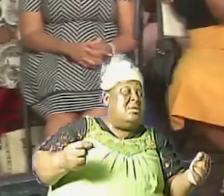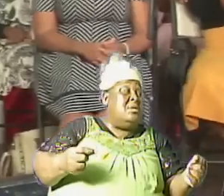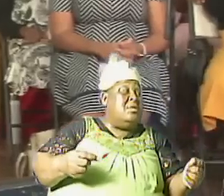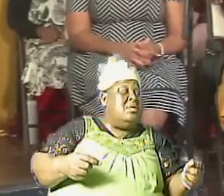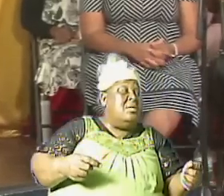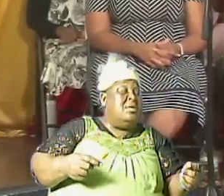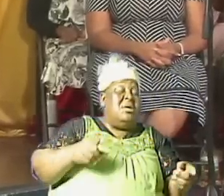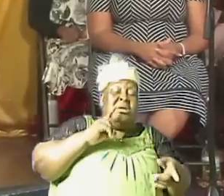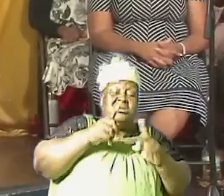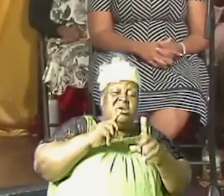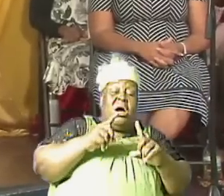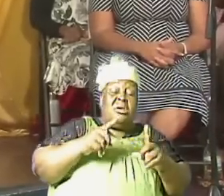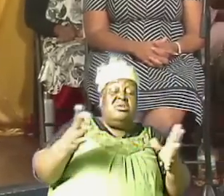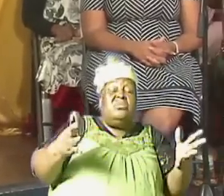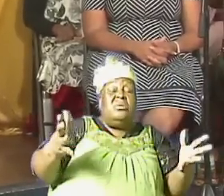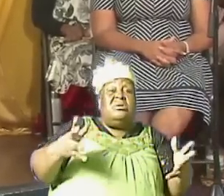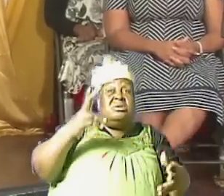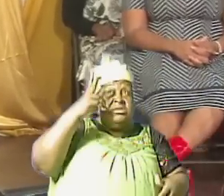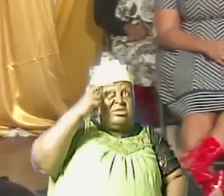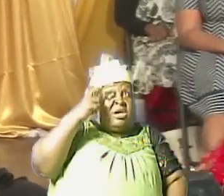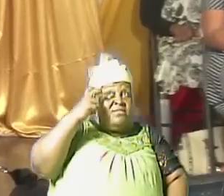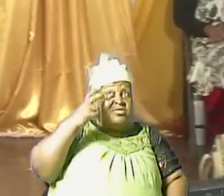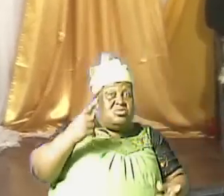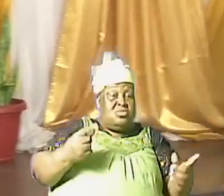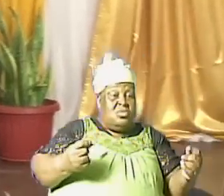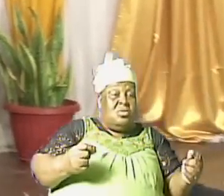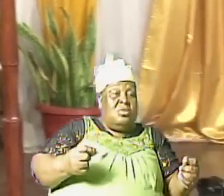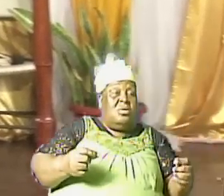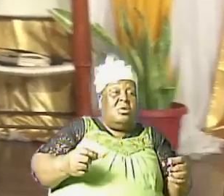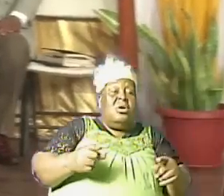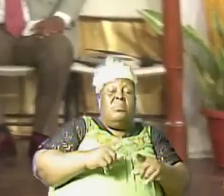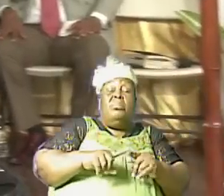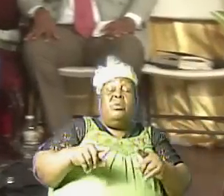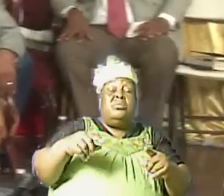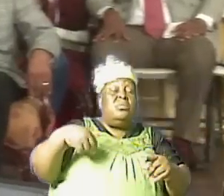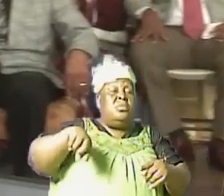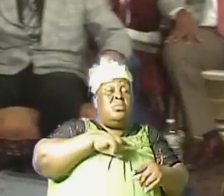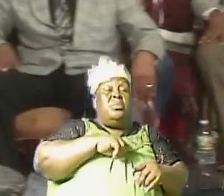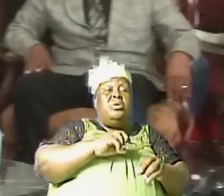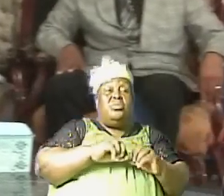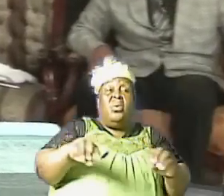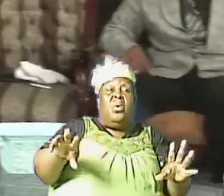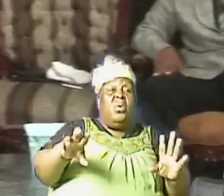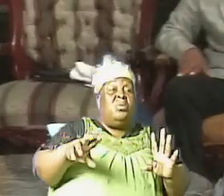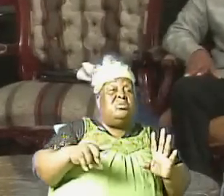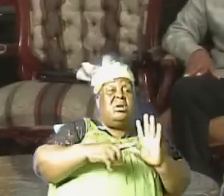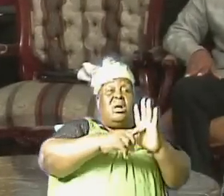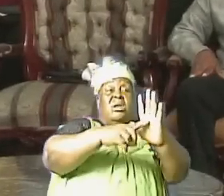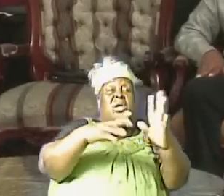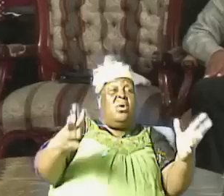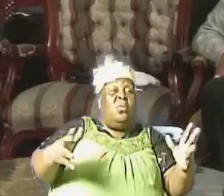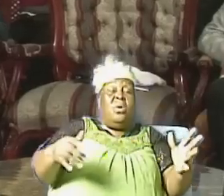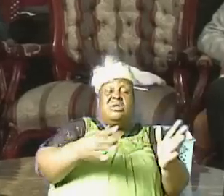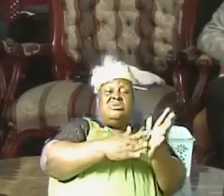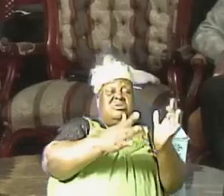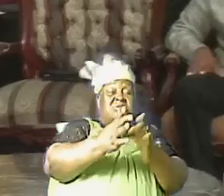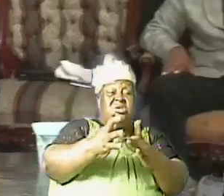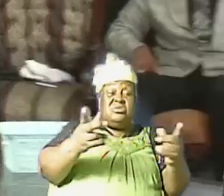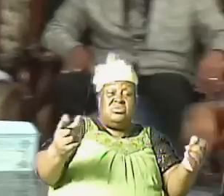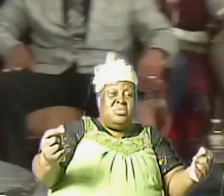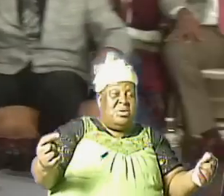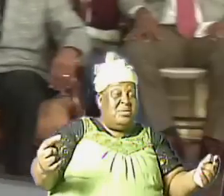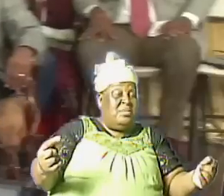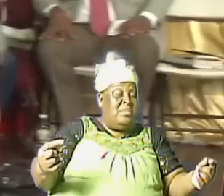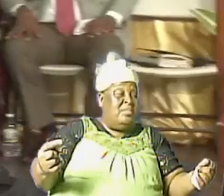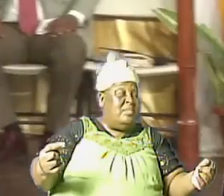Almighty. We talk what the devil is doing, but we don't declare what the Lord is doing.